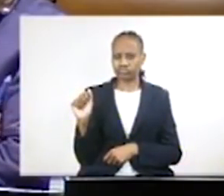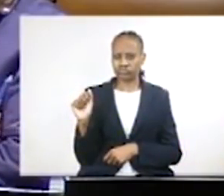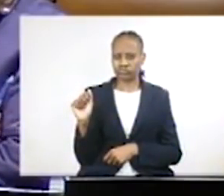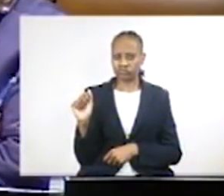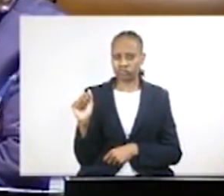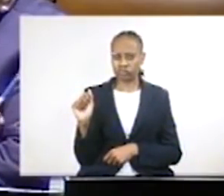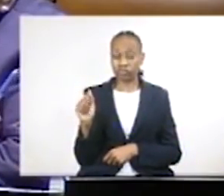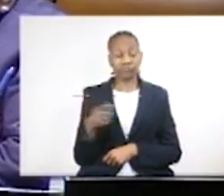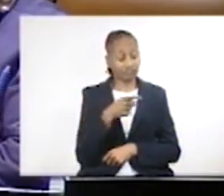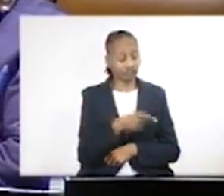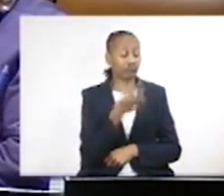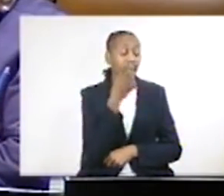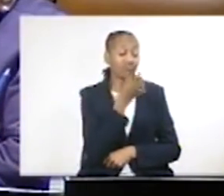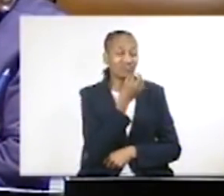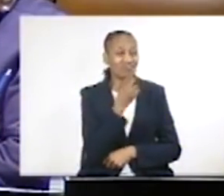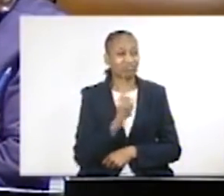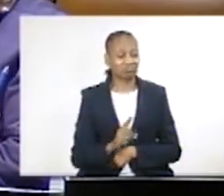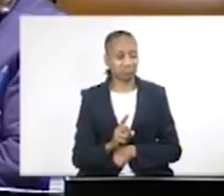again.